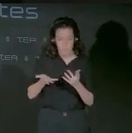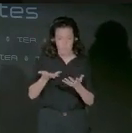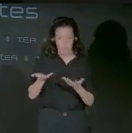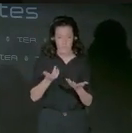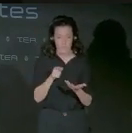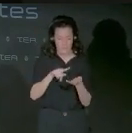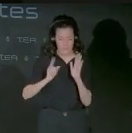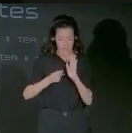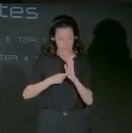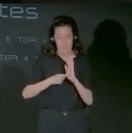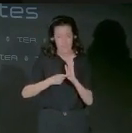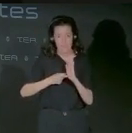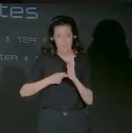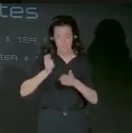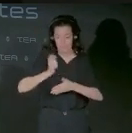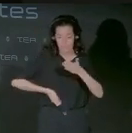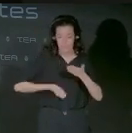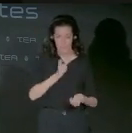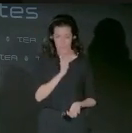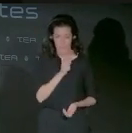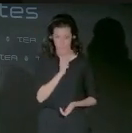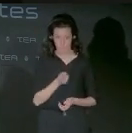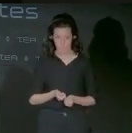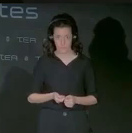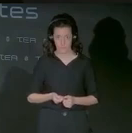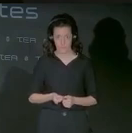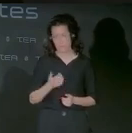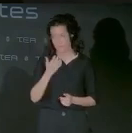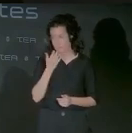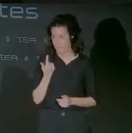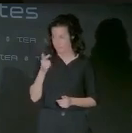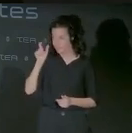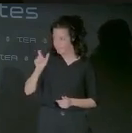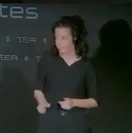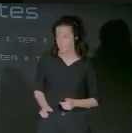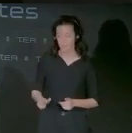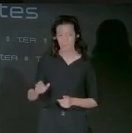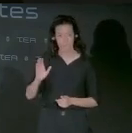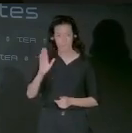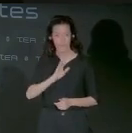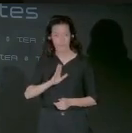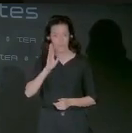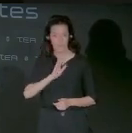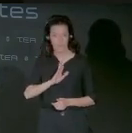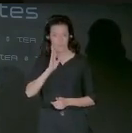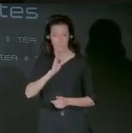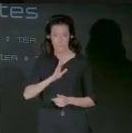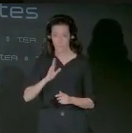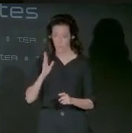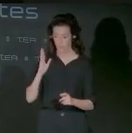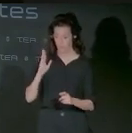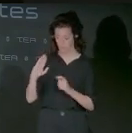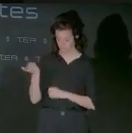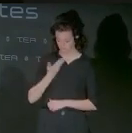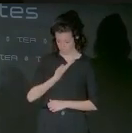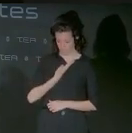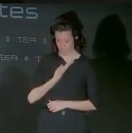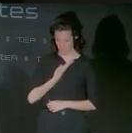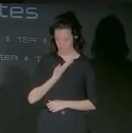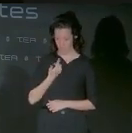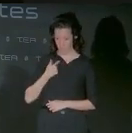or commits crime in game? Where should I go? To which court? Will the court, you know, understand my problem and